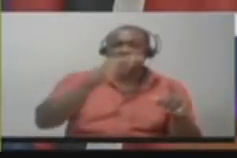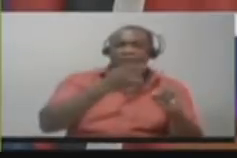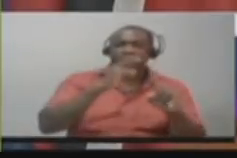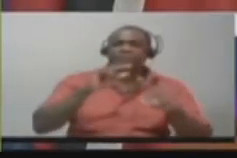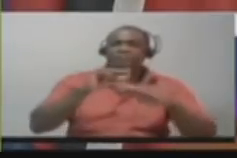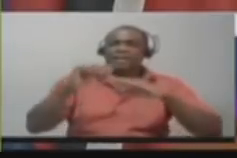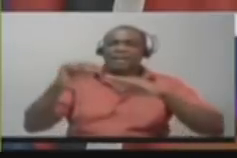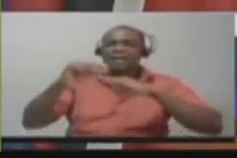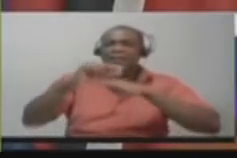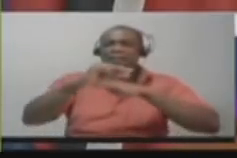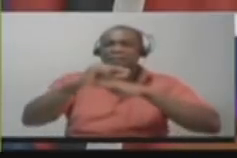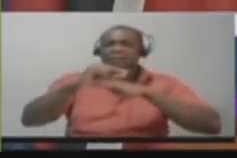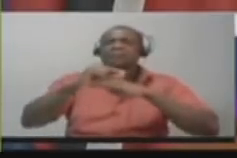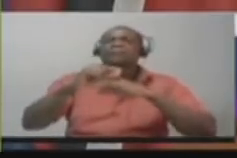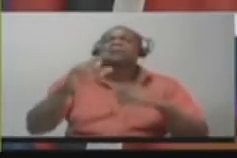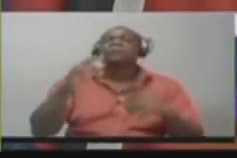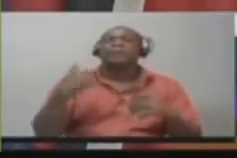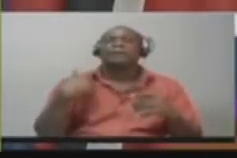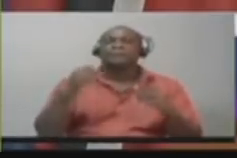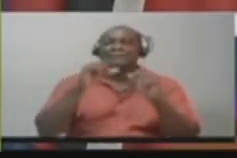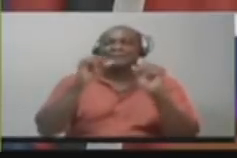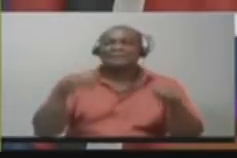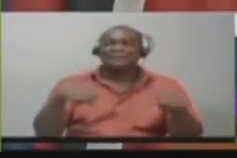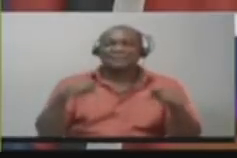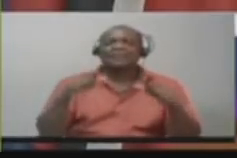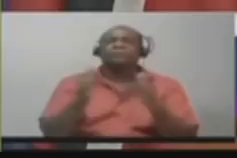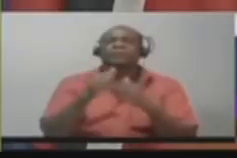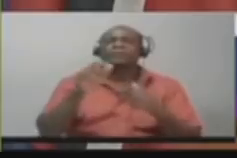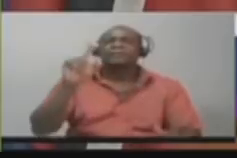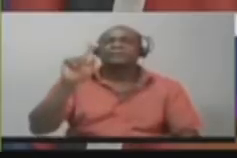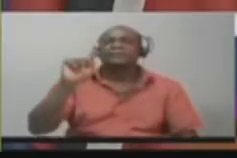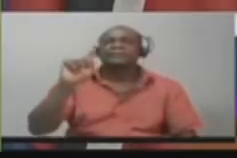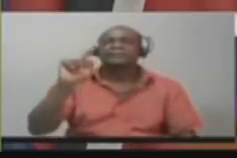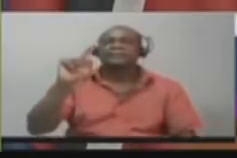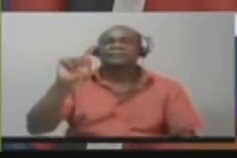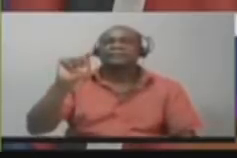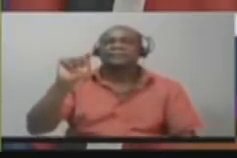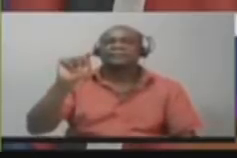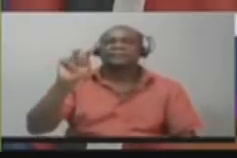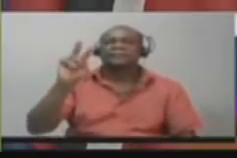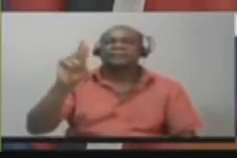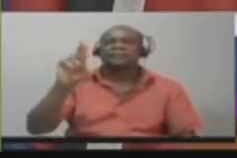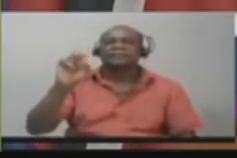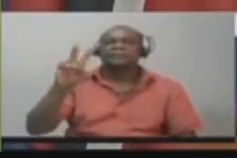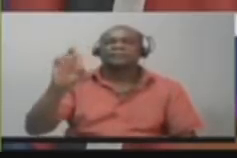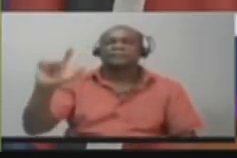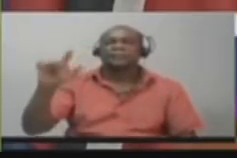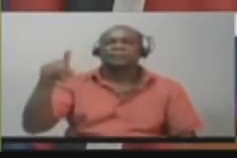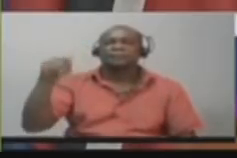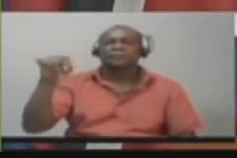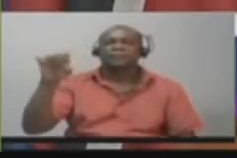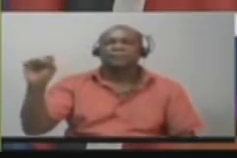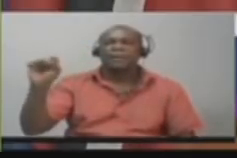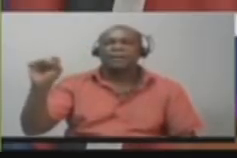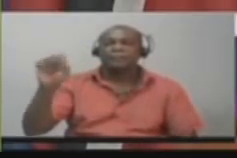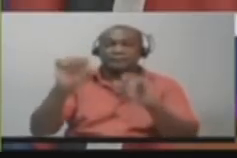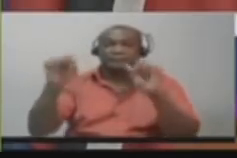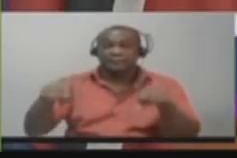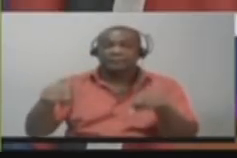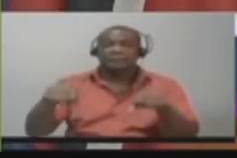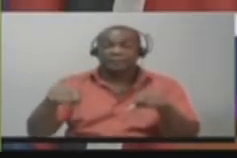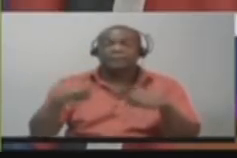the TT Travel Pass system, platform system for persons who are coming to Trinidad and Tobago. You have to apply, get a